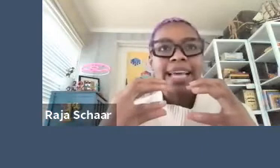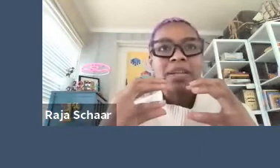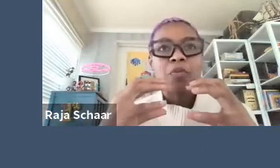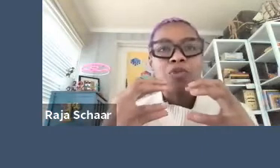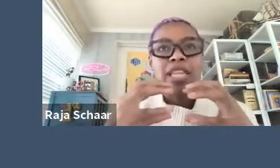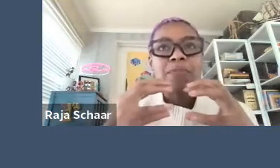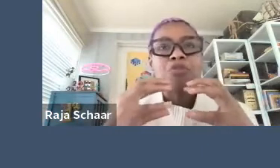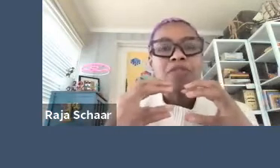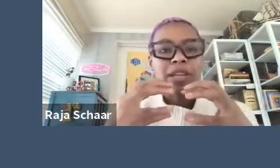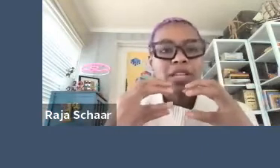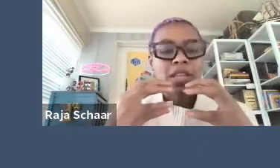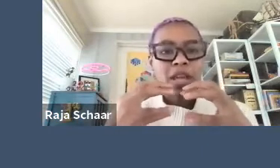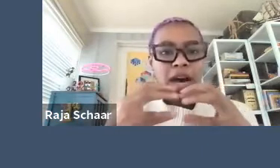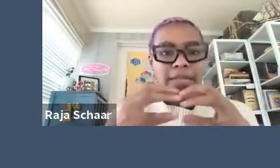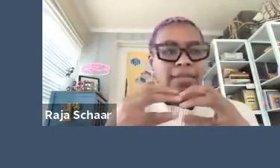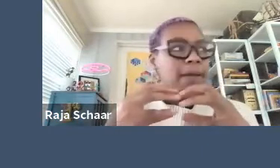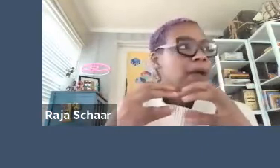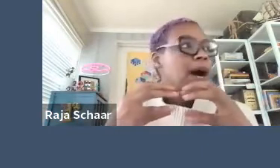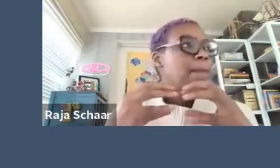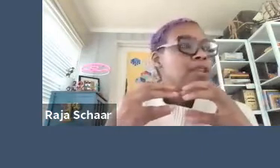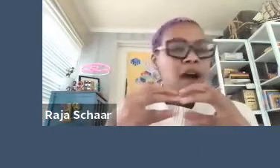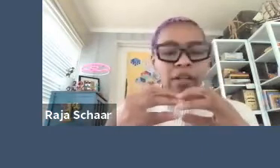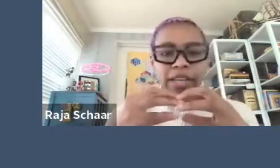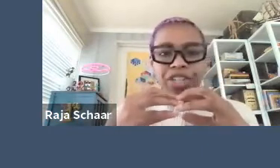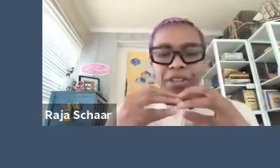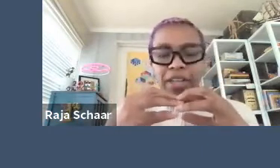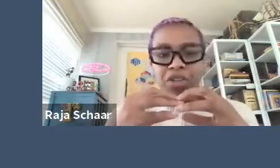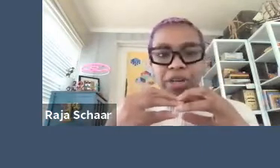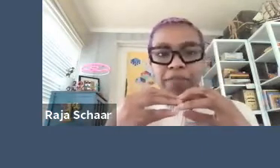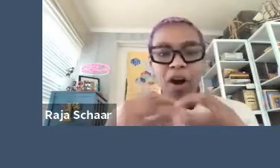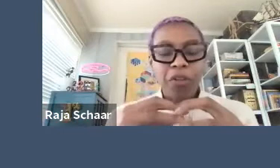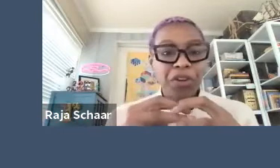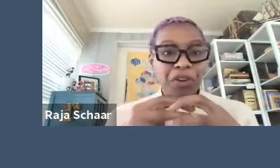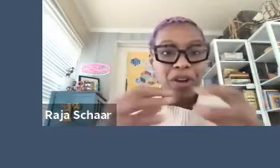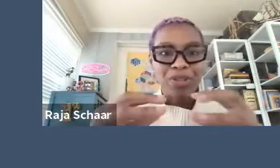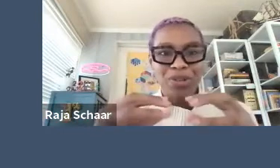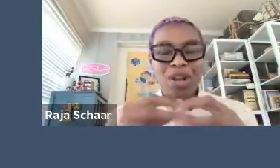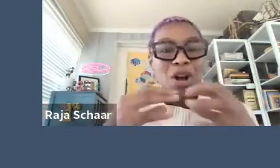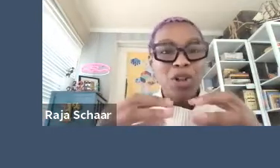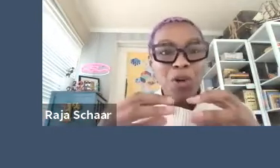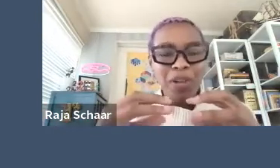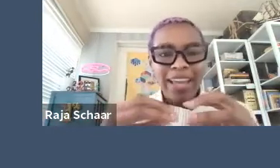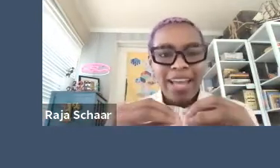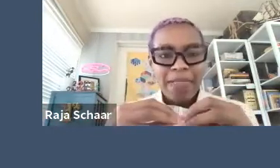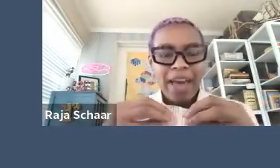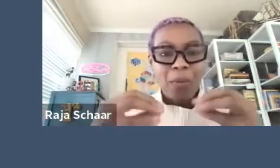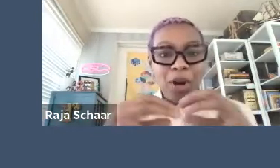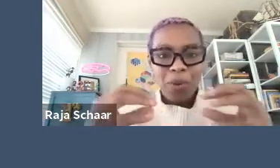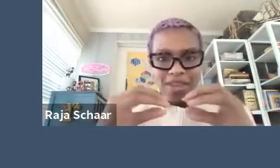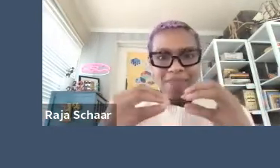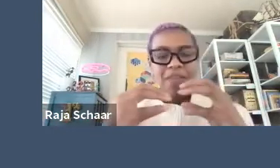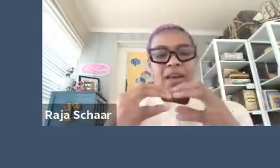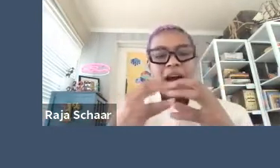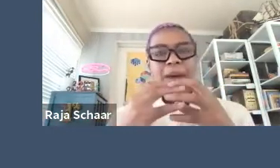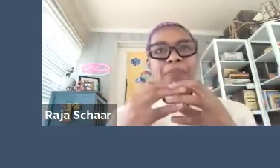decolonized and really privilege the thoughts, the knowledge and the histories of all the different cultures globally that work